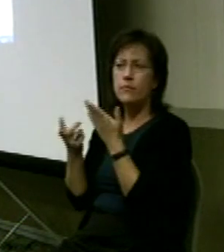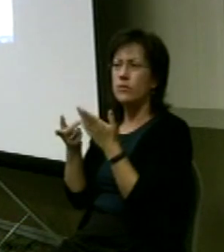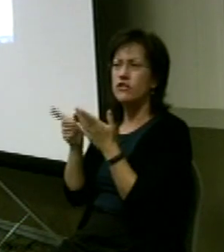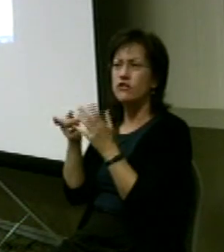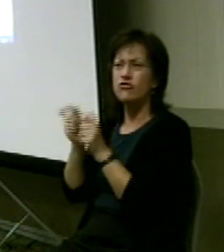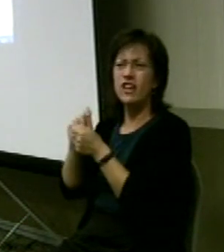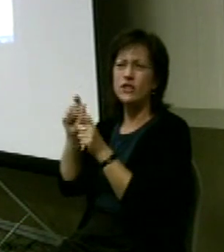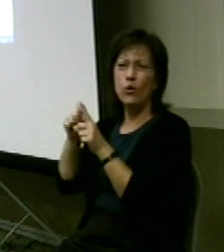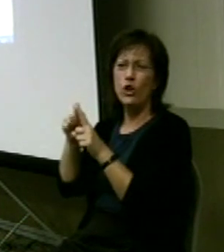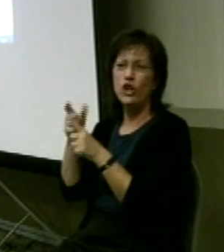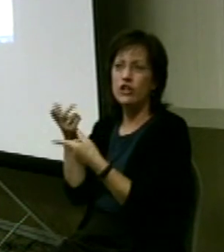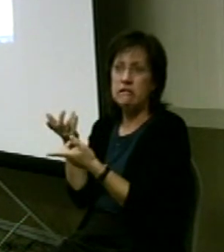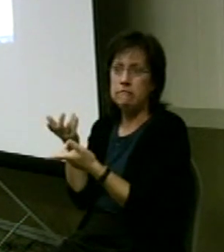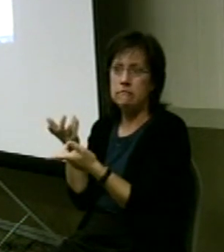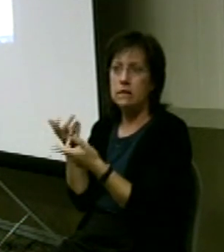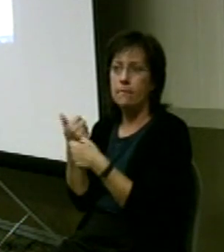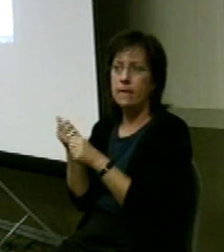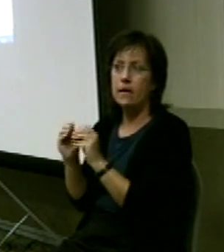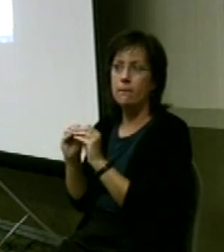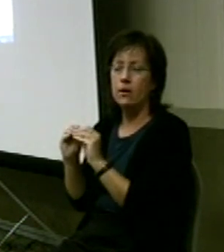Maybe we should just change that word there then.